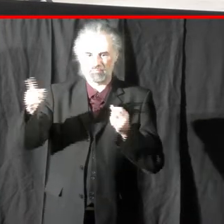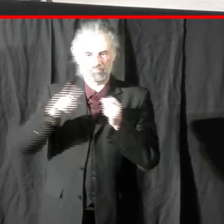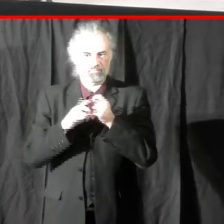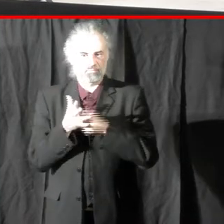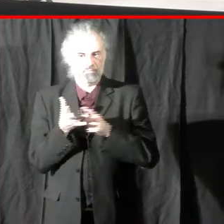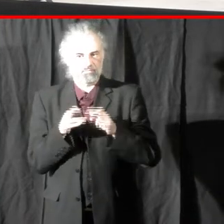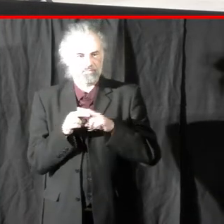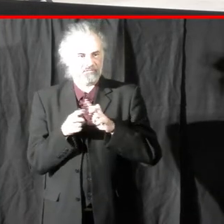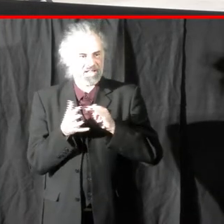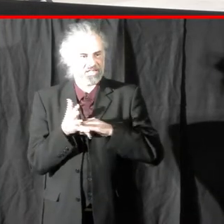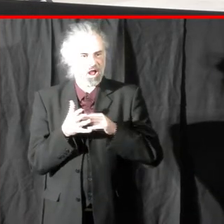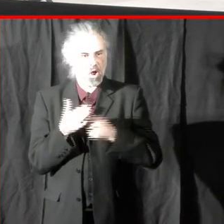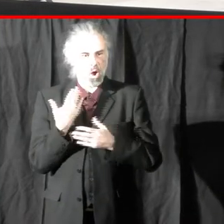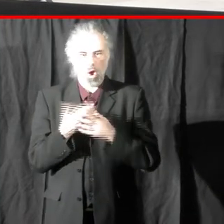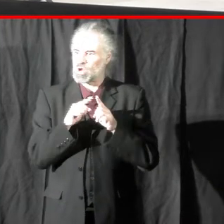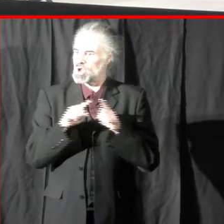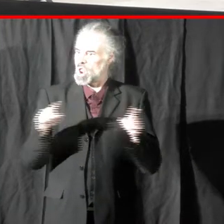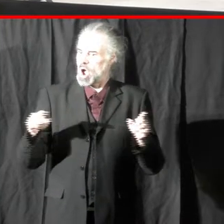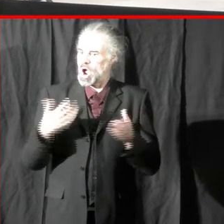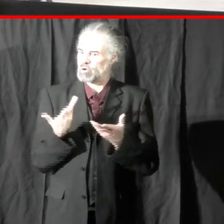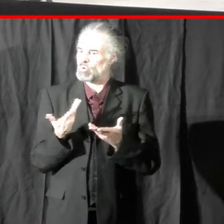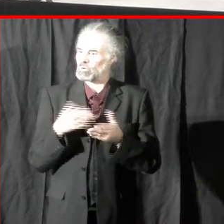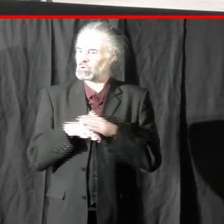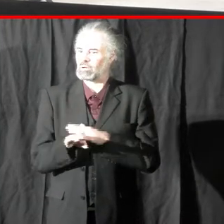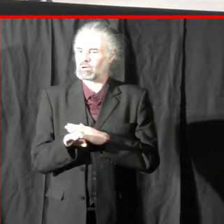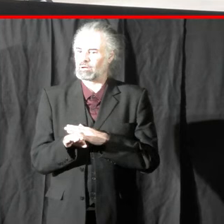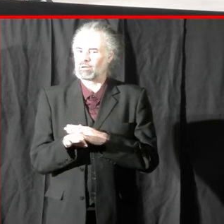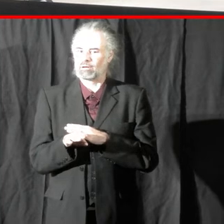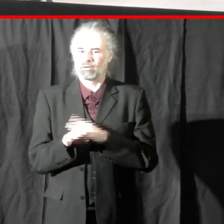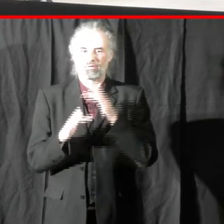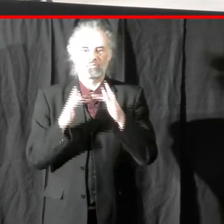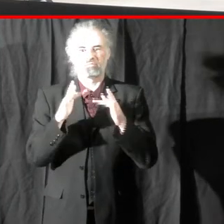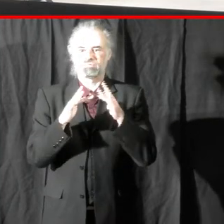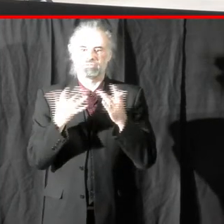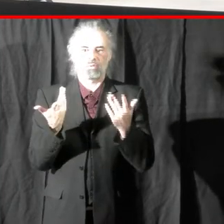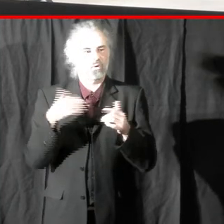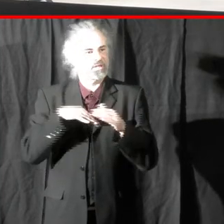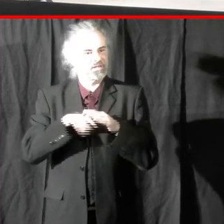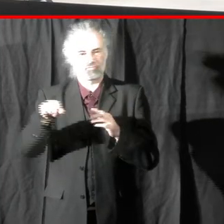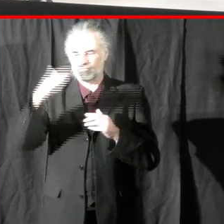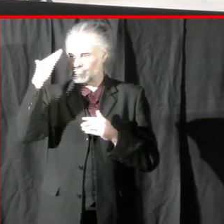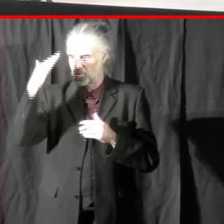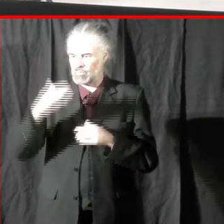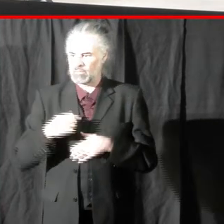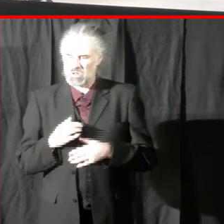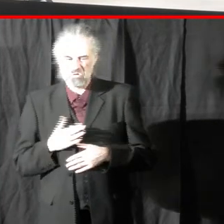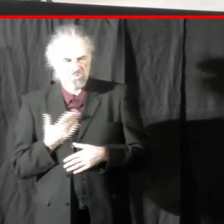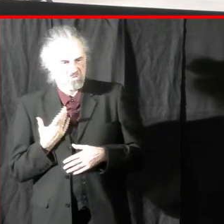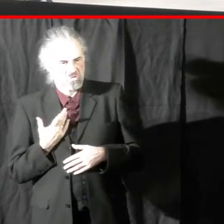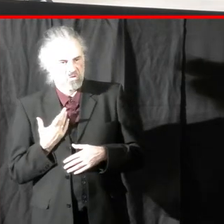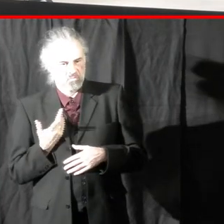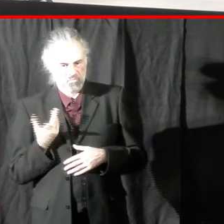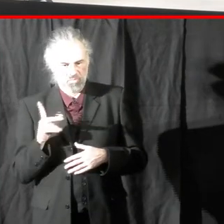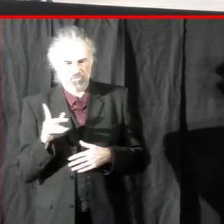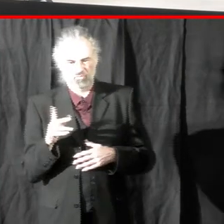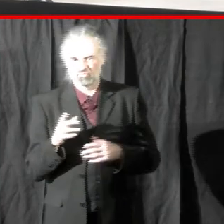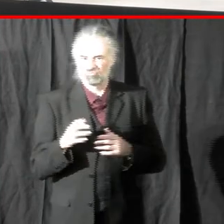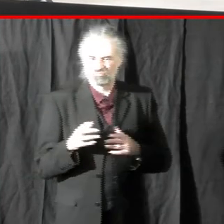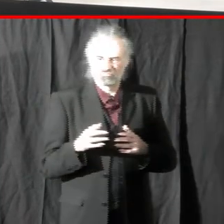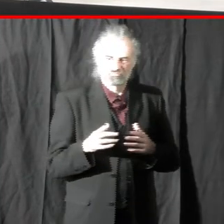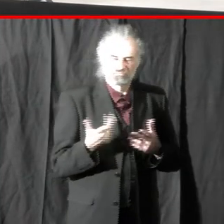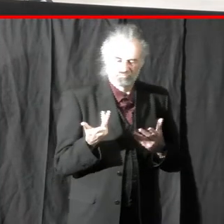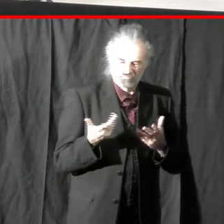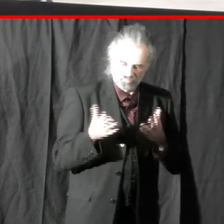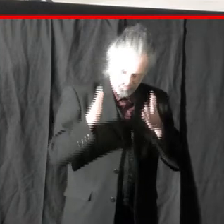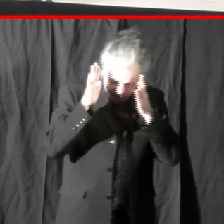room. The question I have for science professors is, what is pulling on your time? How does